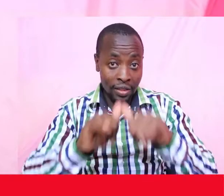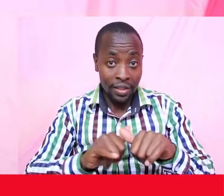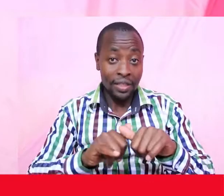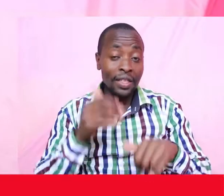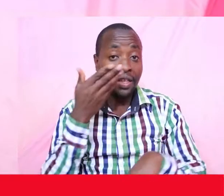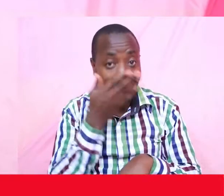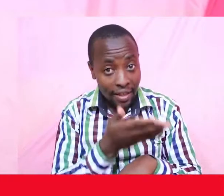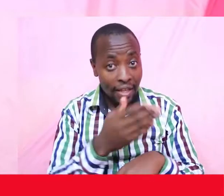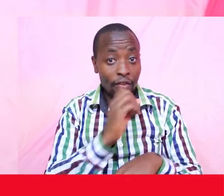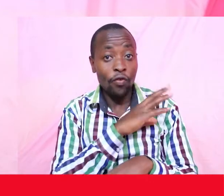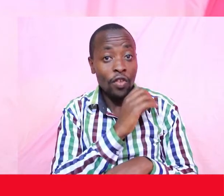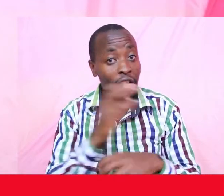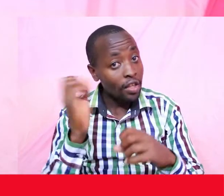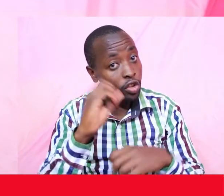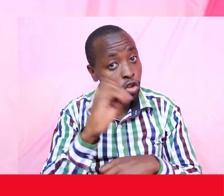keep on praying, fear not.